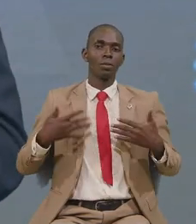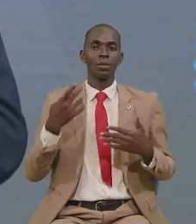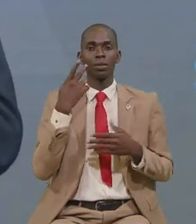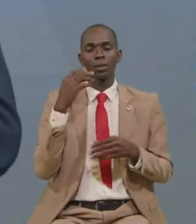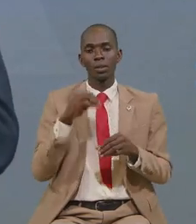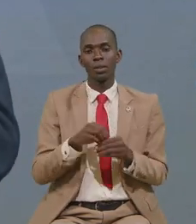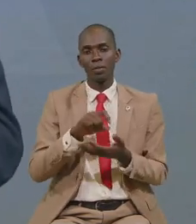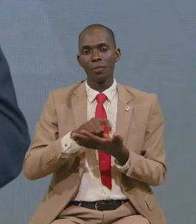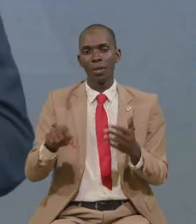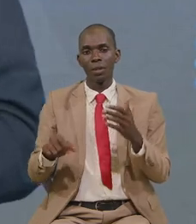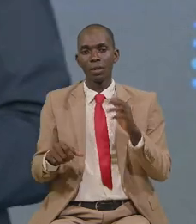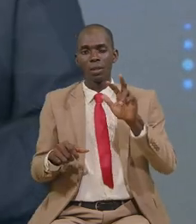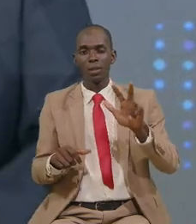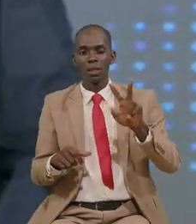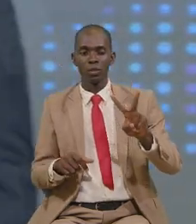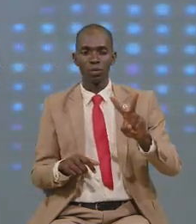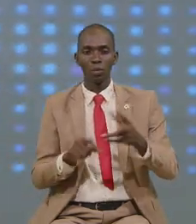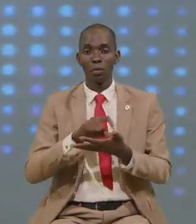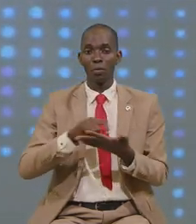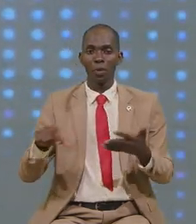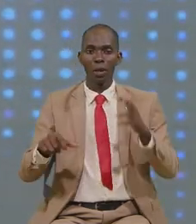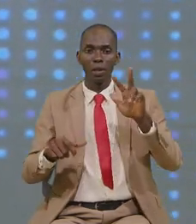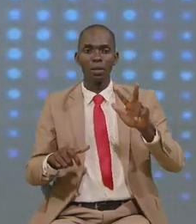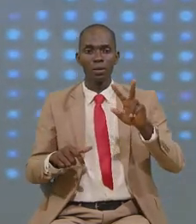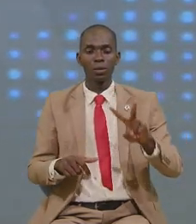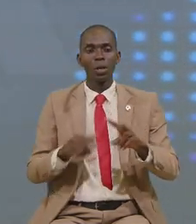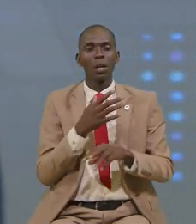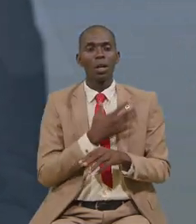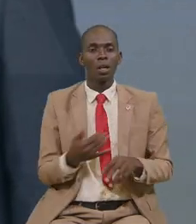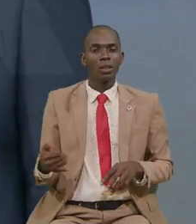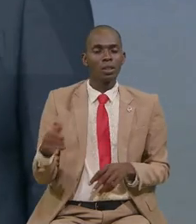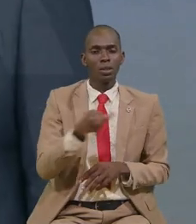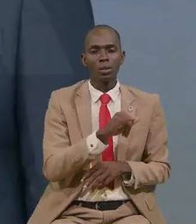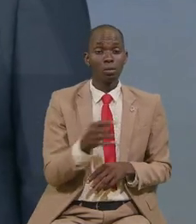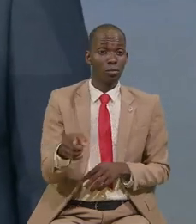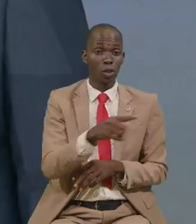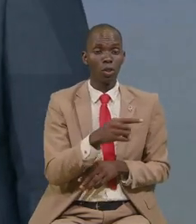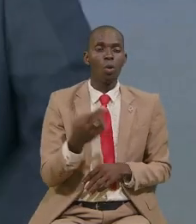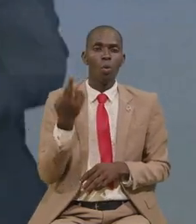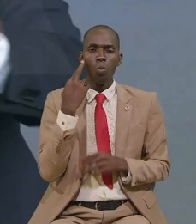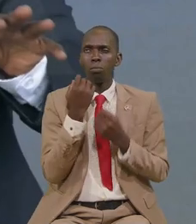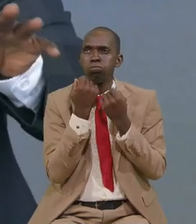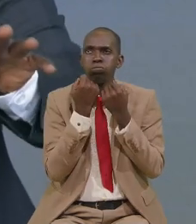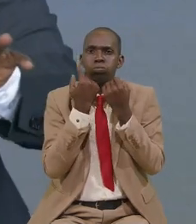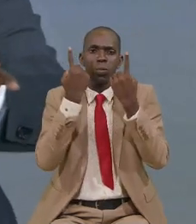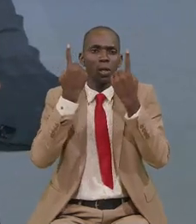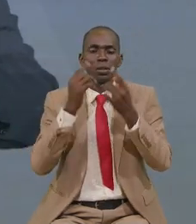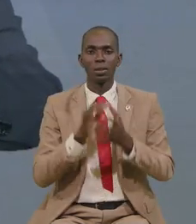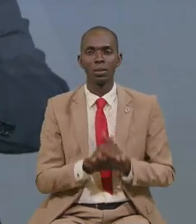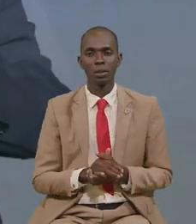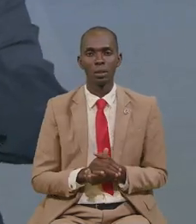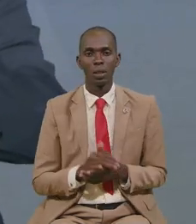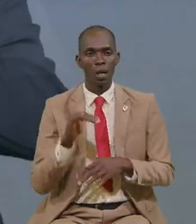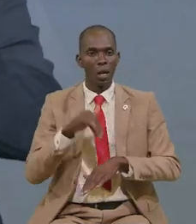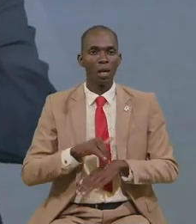32. In verse 32, and they were astonished, they were surprised at his